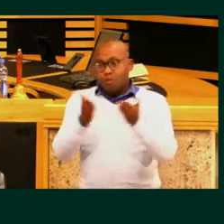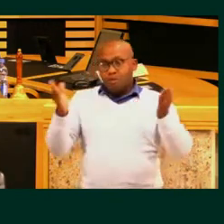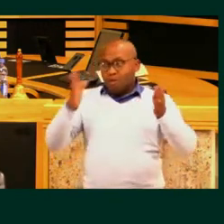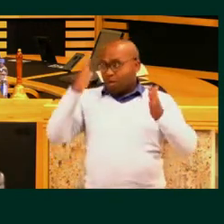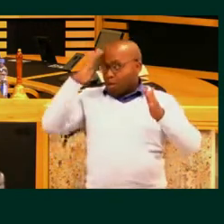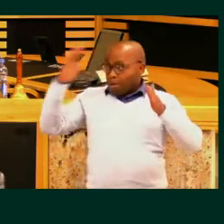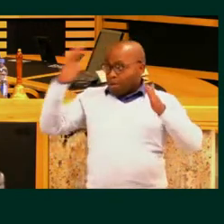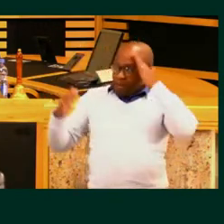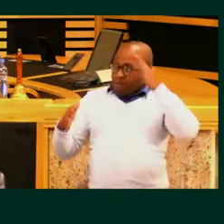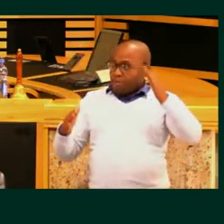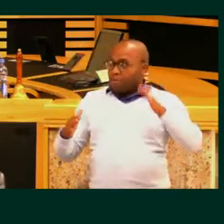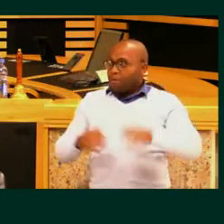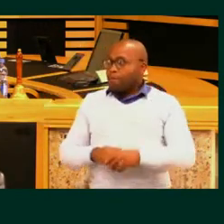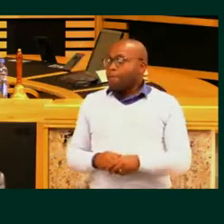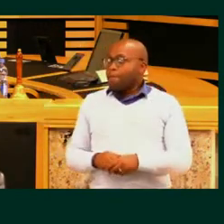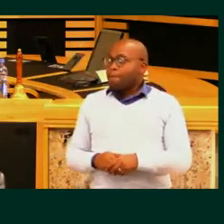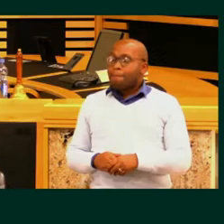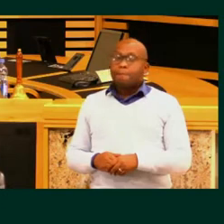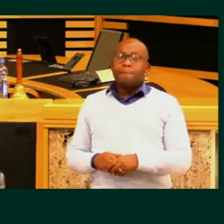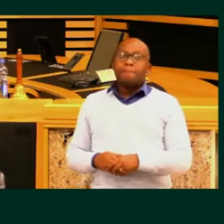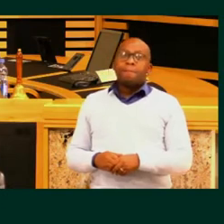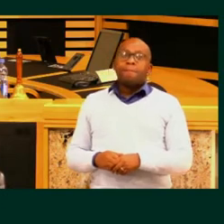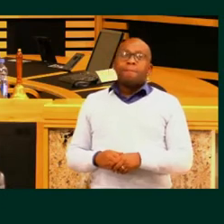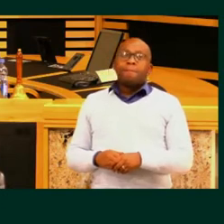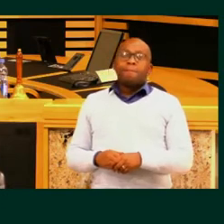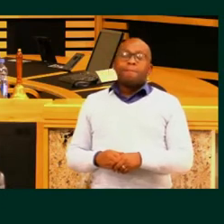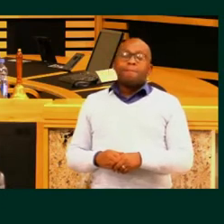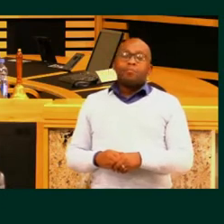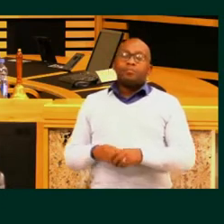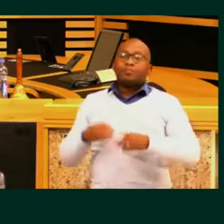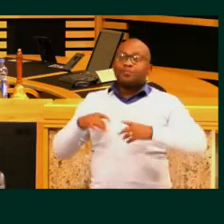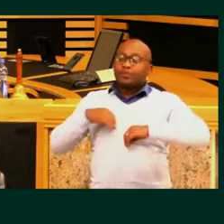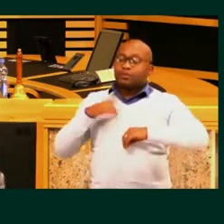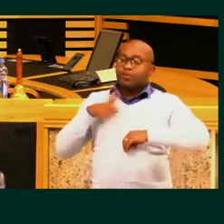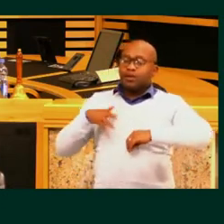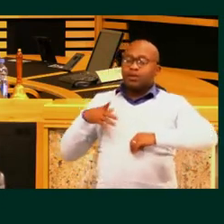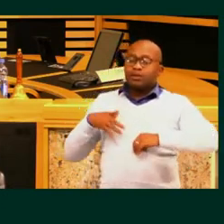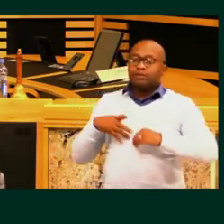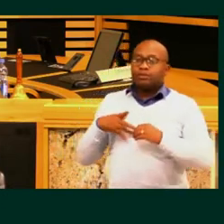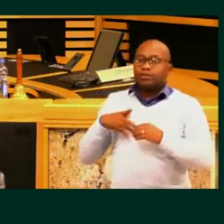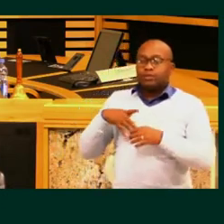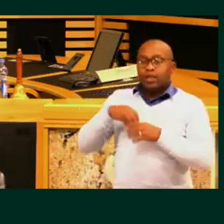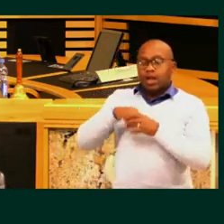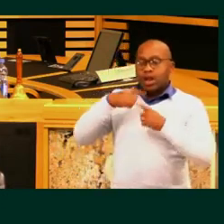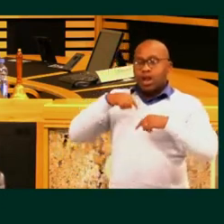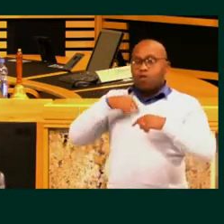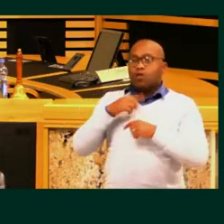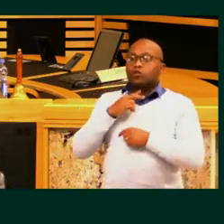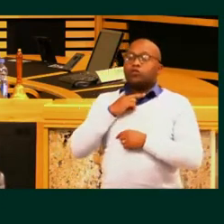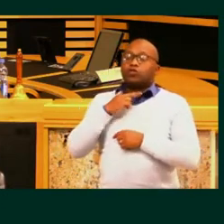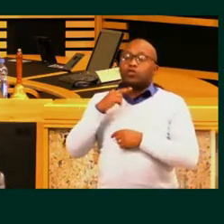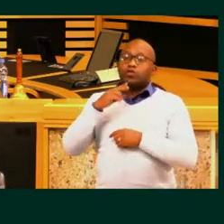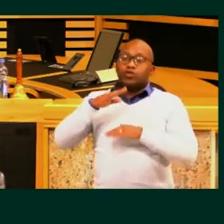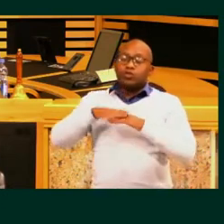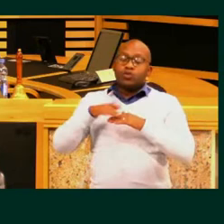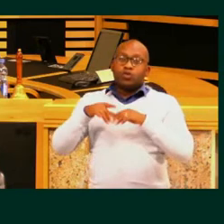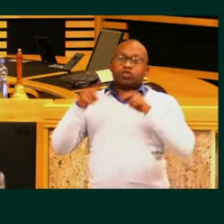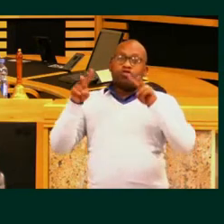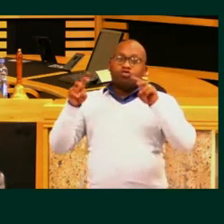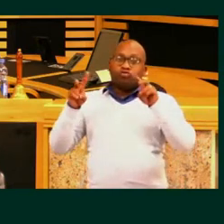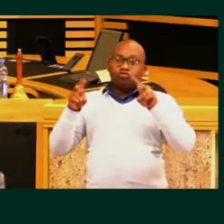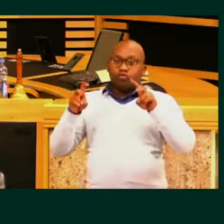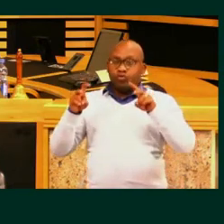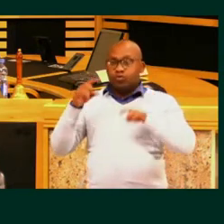present allow us to add our voice today on this important matter of gender based based gender based violence which